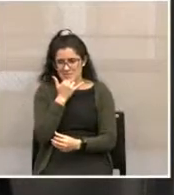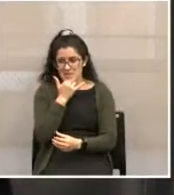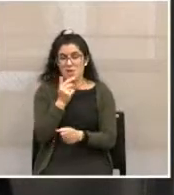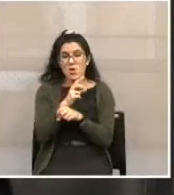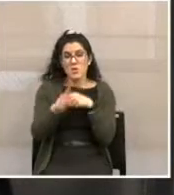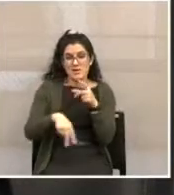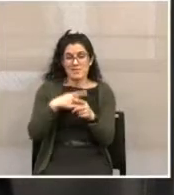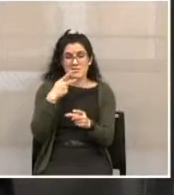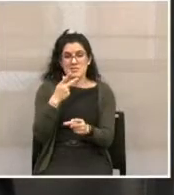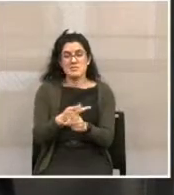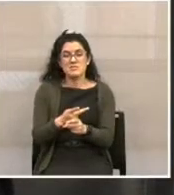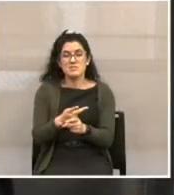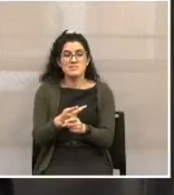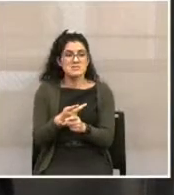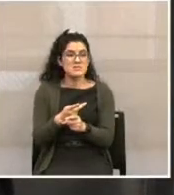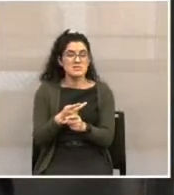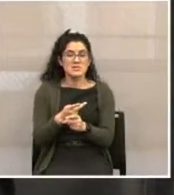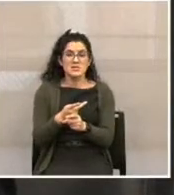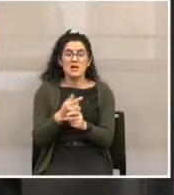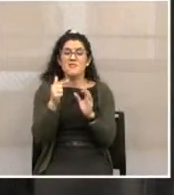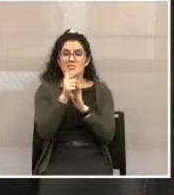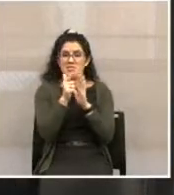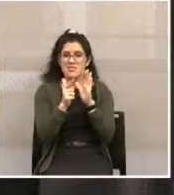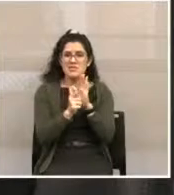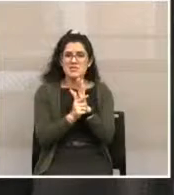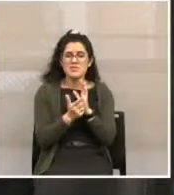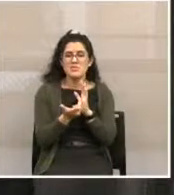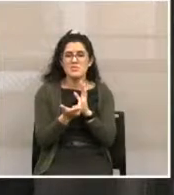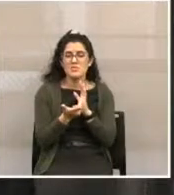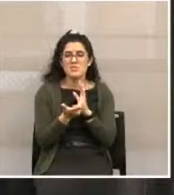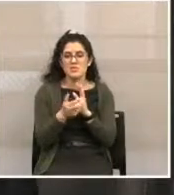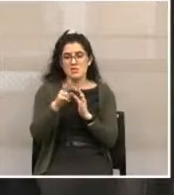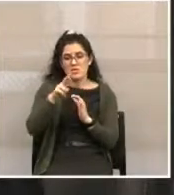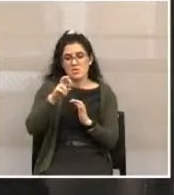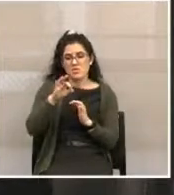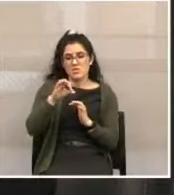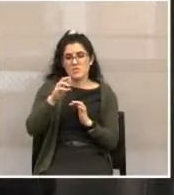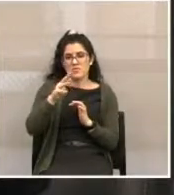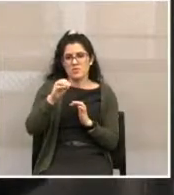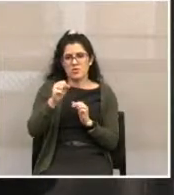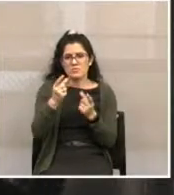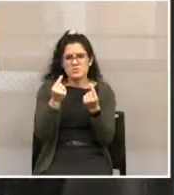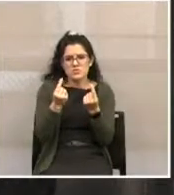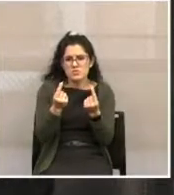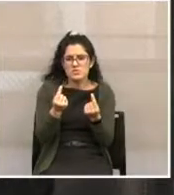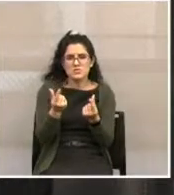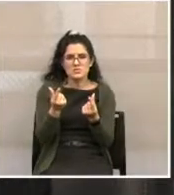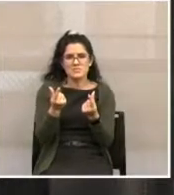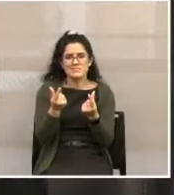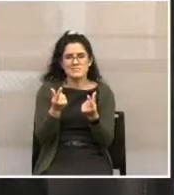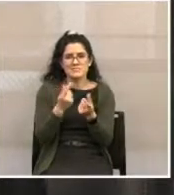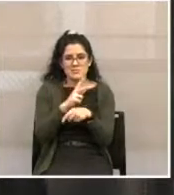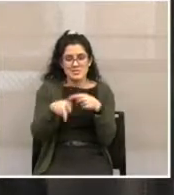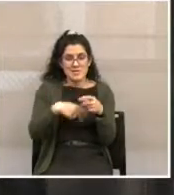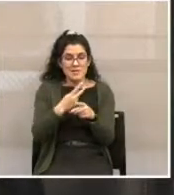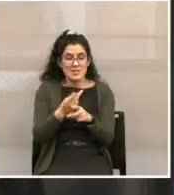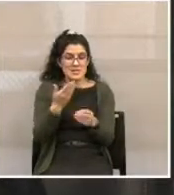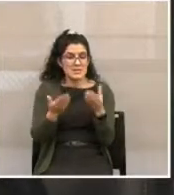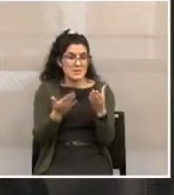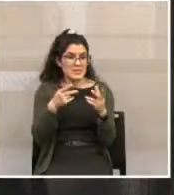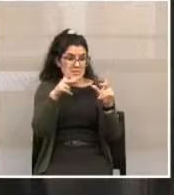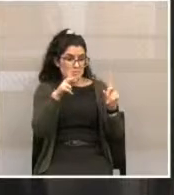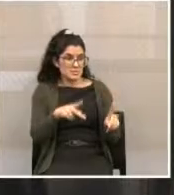kinds of legal reforms need to be done? I think that's for somebody that's more